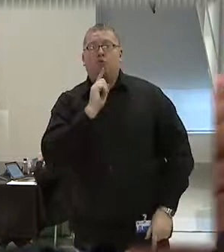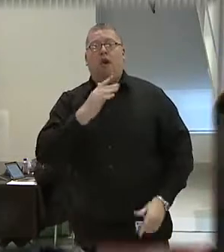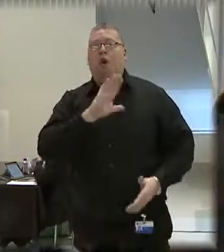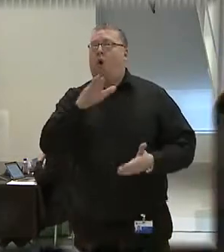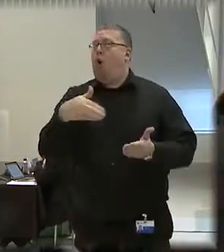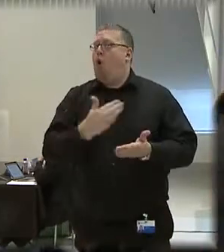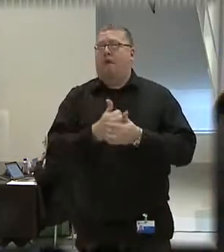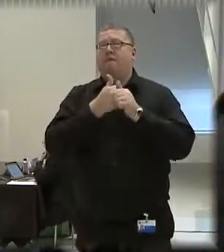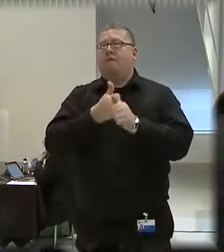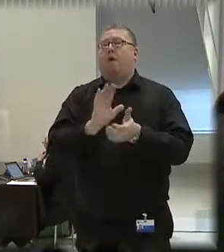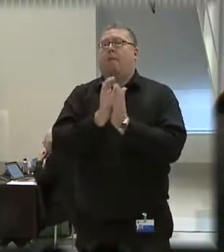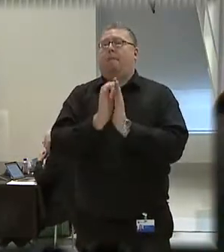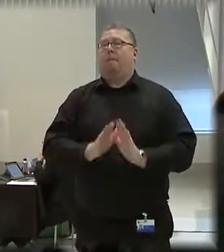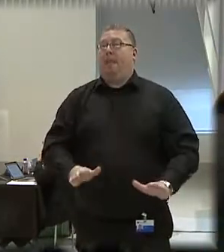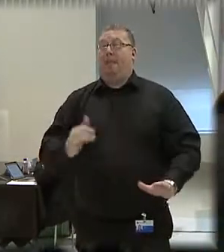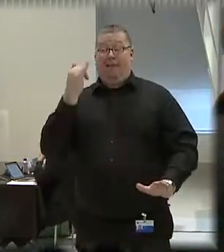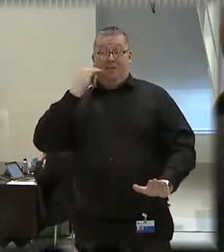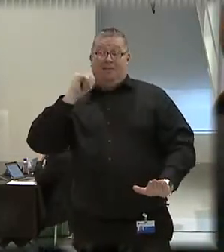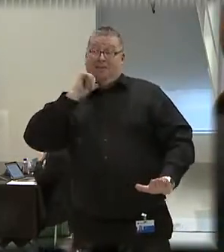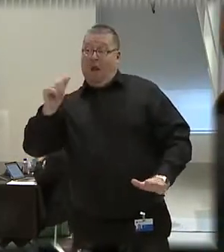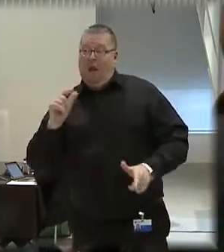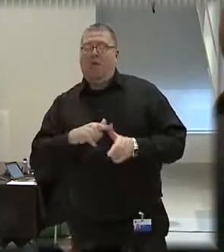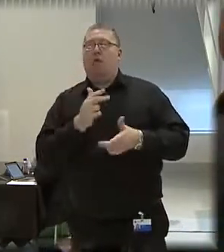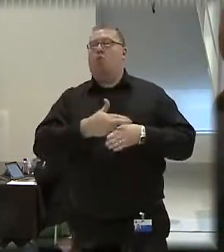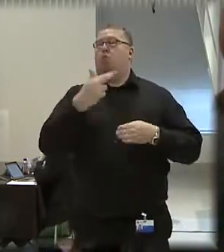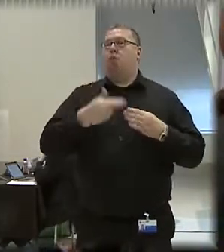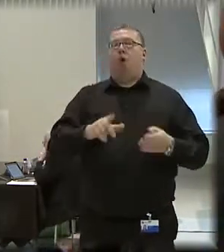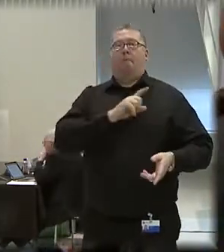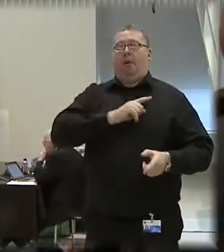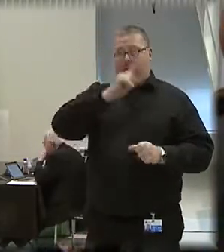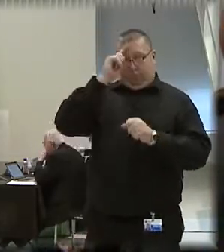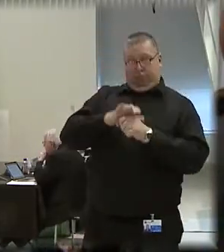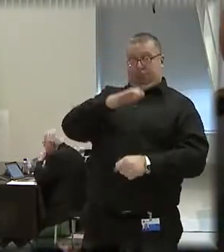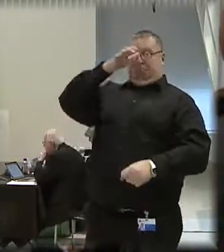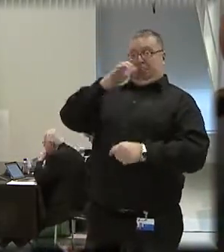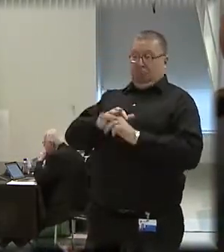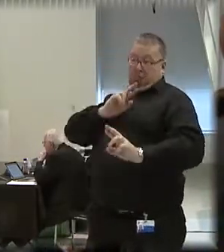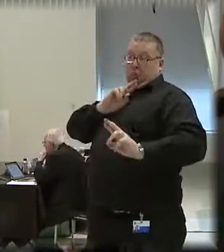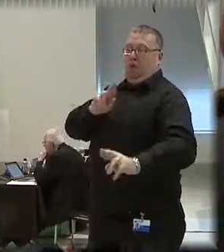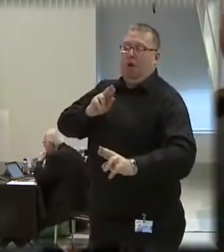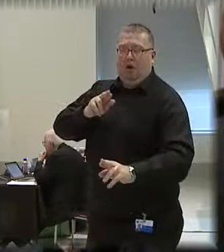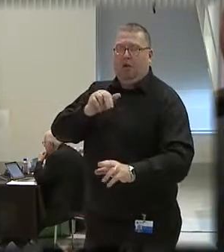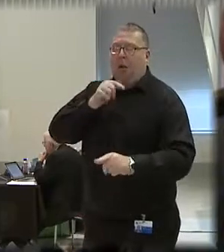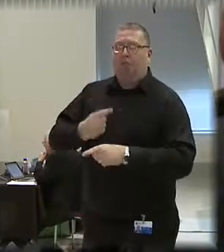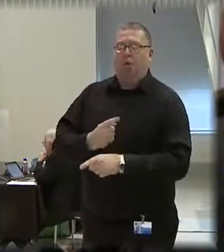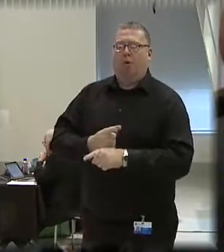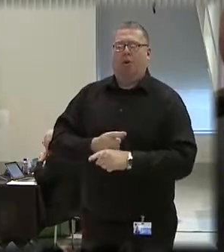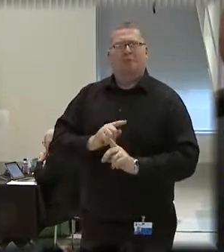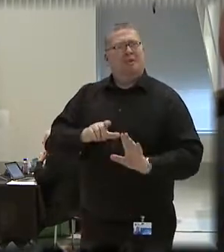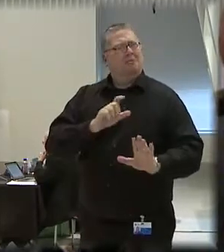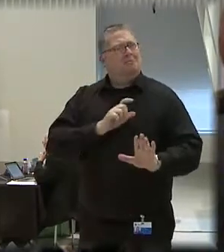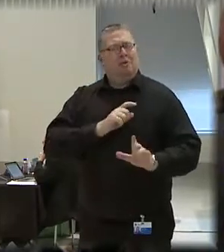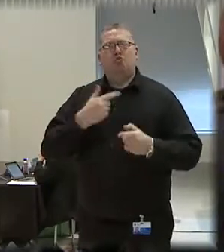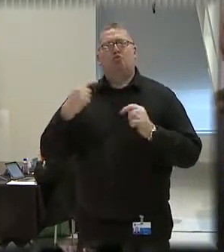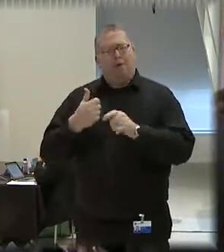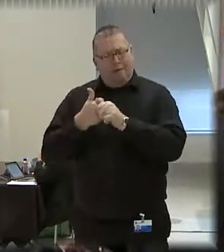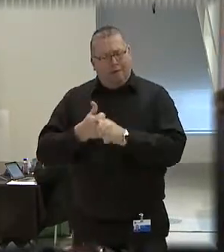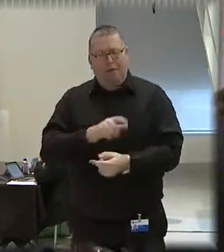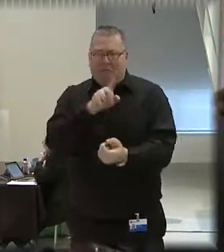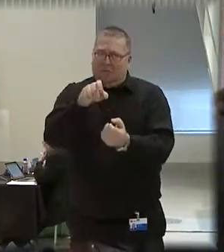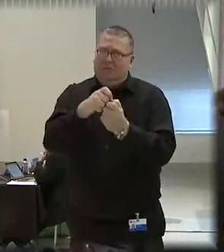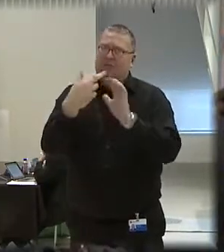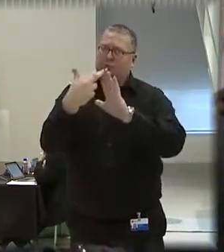peaceful, and when not, are the result of police overreaction to the situation. Police officers attempt to follow